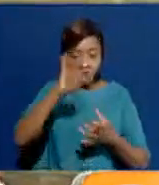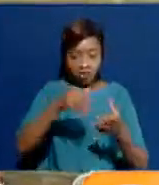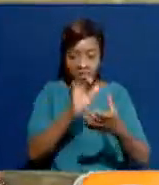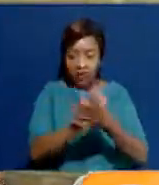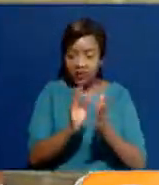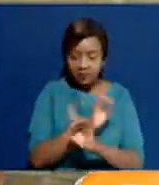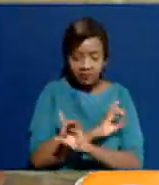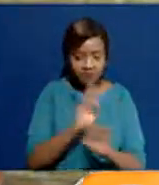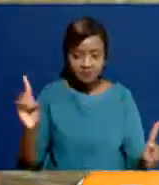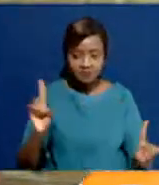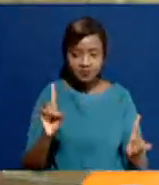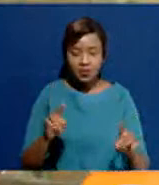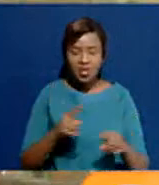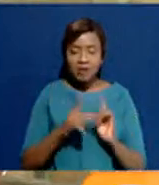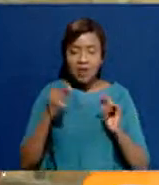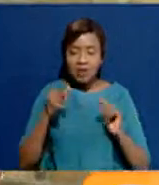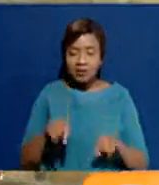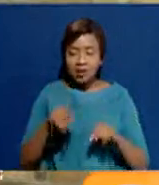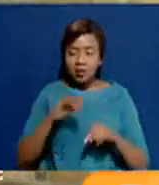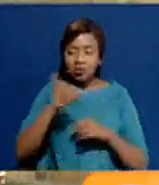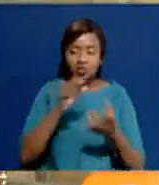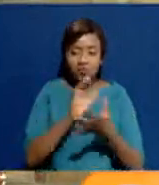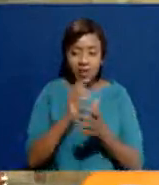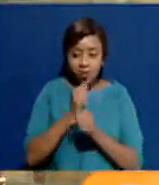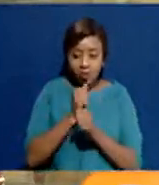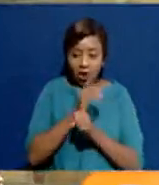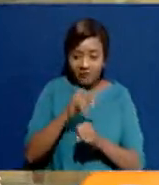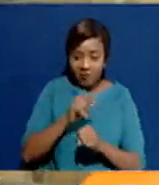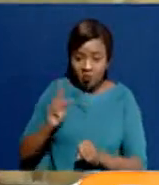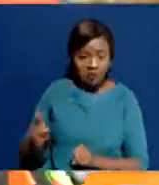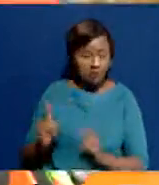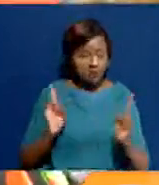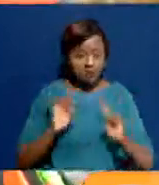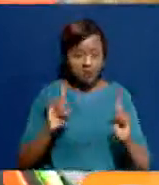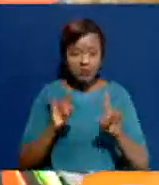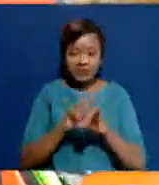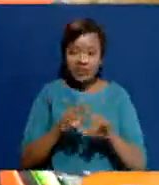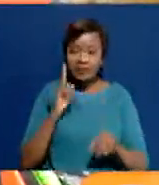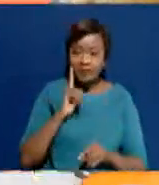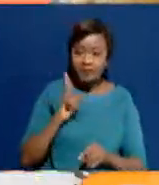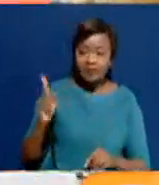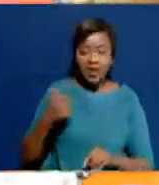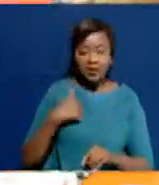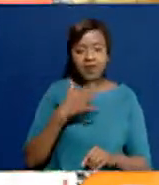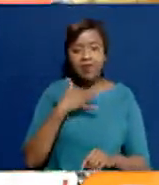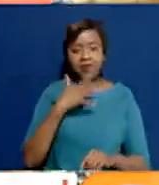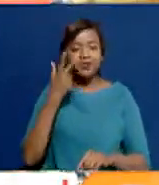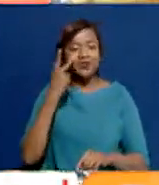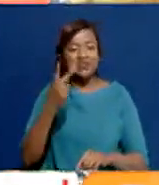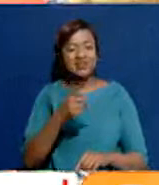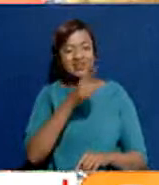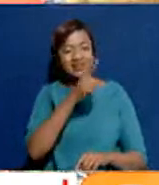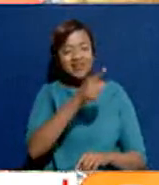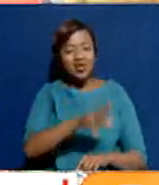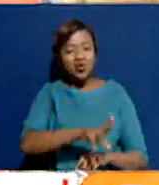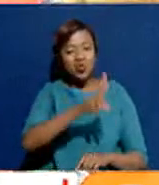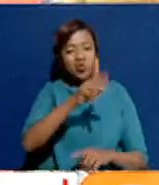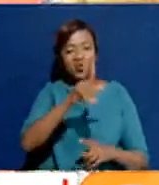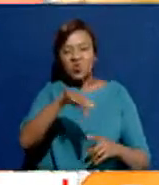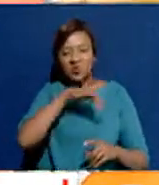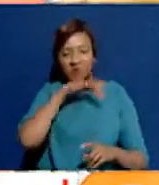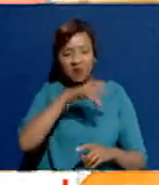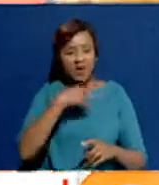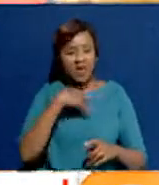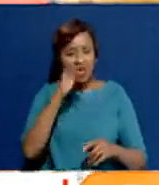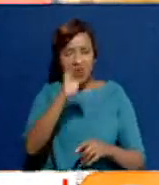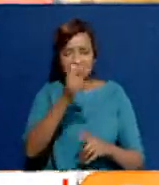Jubilee will not operate from this headquarter. And these are the officials of Jubilee. I would like to look at Uhuru Kenyatta and Baba on the face and ask, did